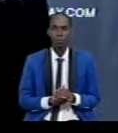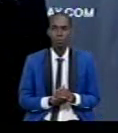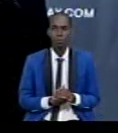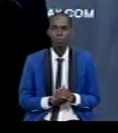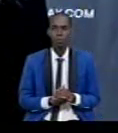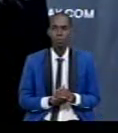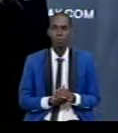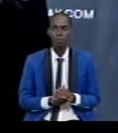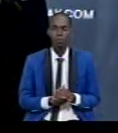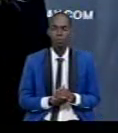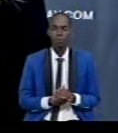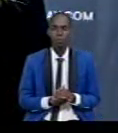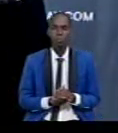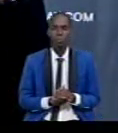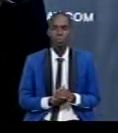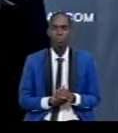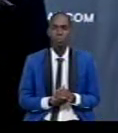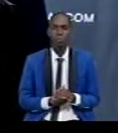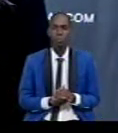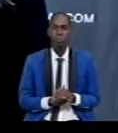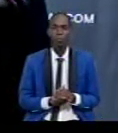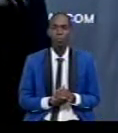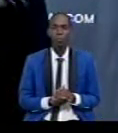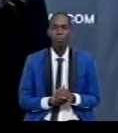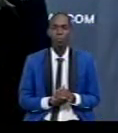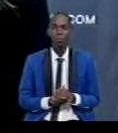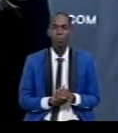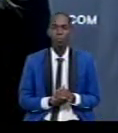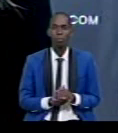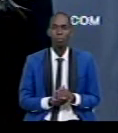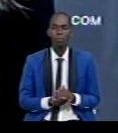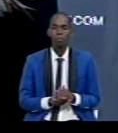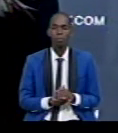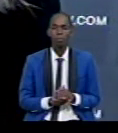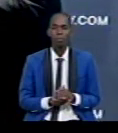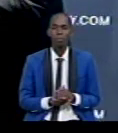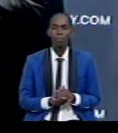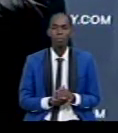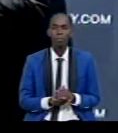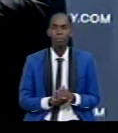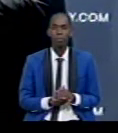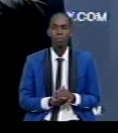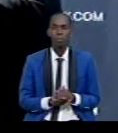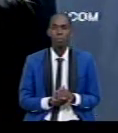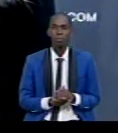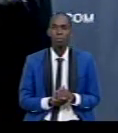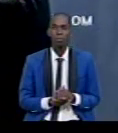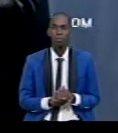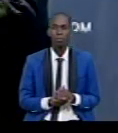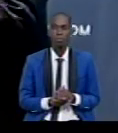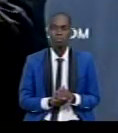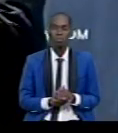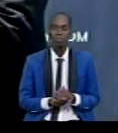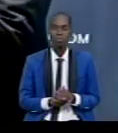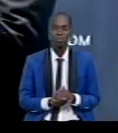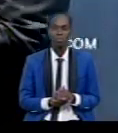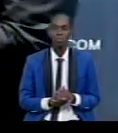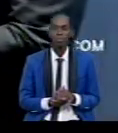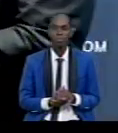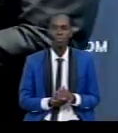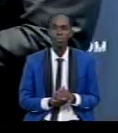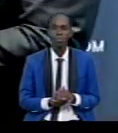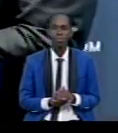Founded NRB has been incredible. We had a big presence here. We brought almost our entire team, and you know, we've had a lot of meetings,